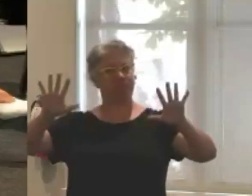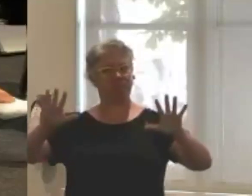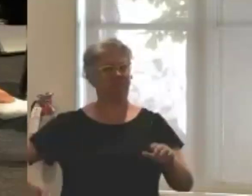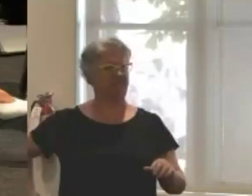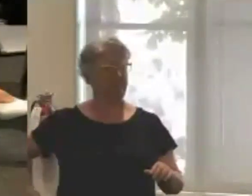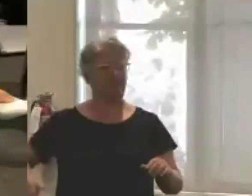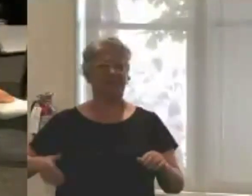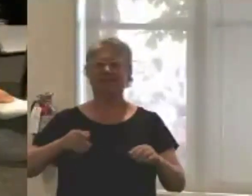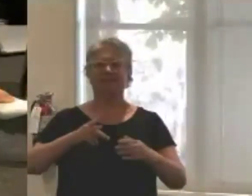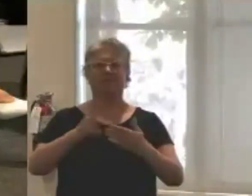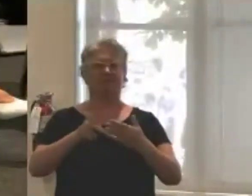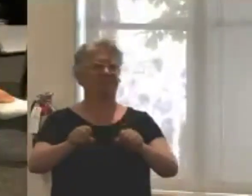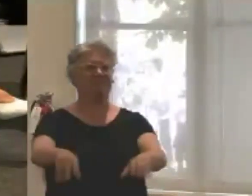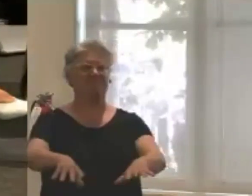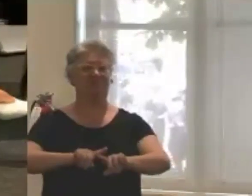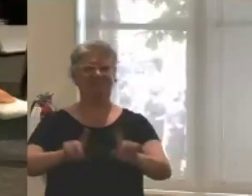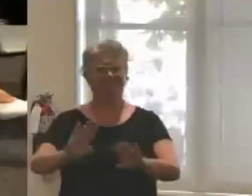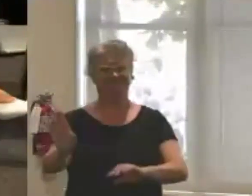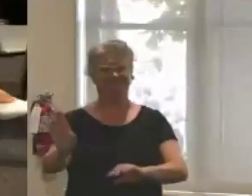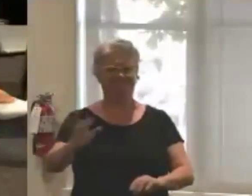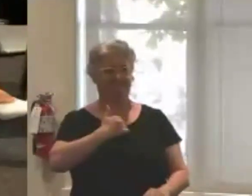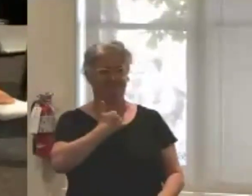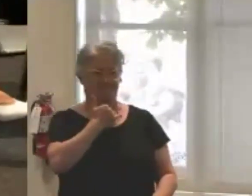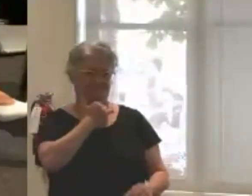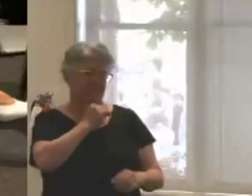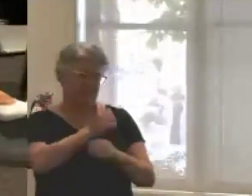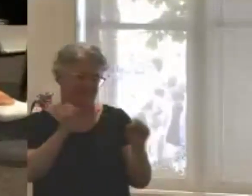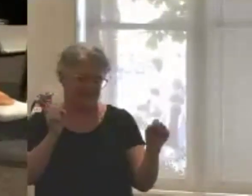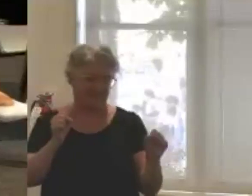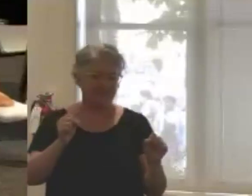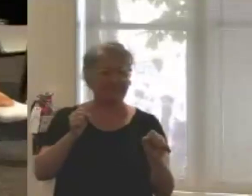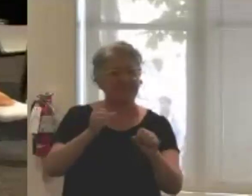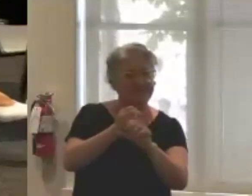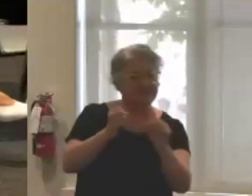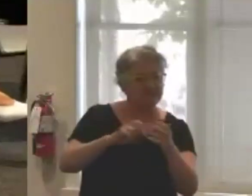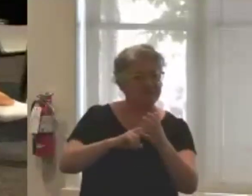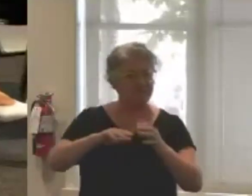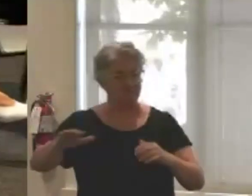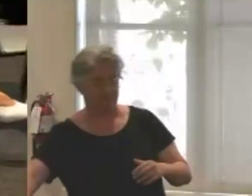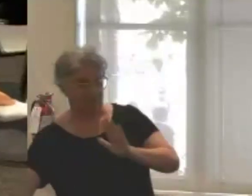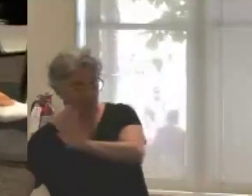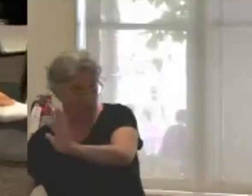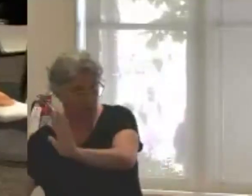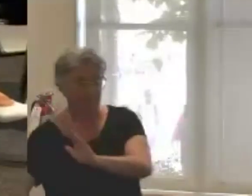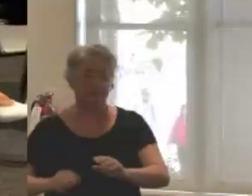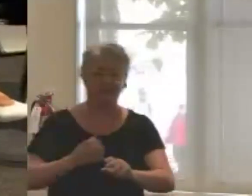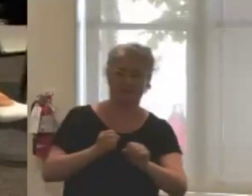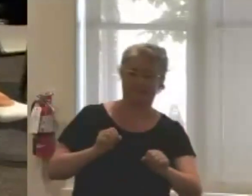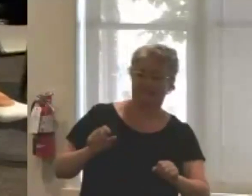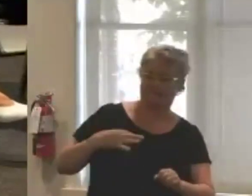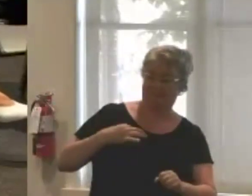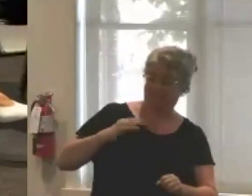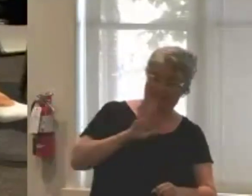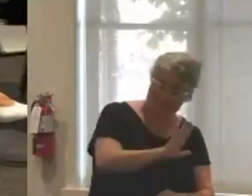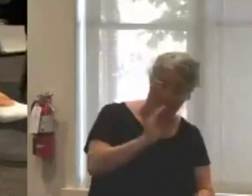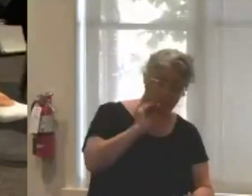to dismiss the program or dismiss the mentorship itself. So just making sure that it's safe, inclusive space for the child at their home, a safe, inclusive space for the mentor at